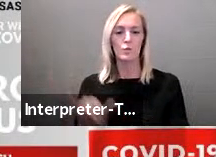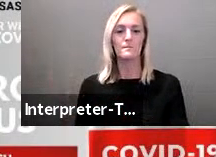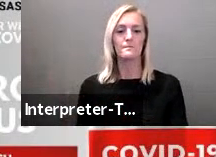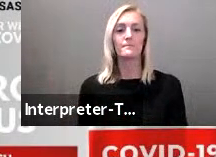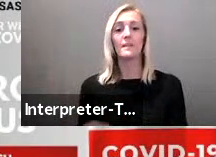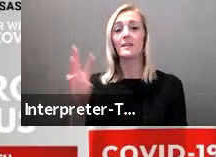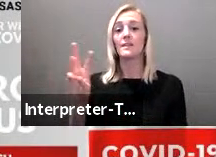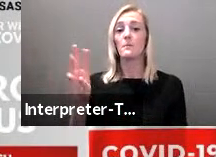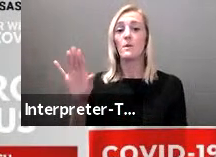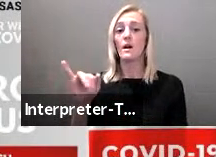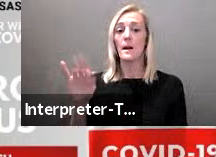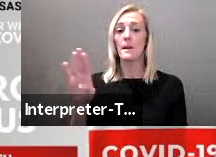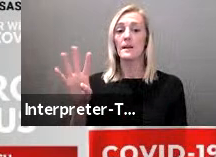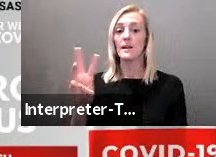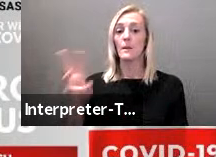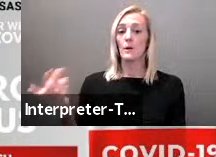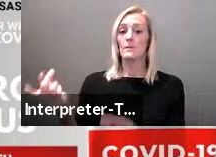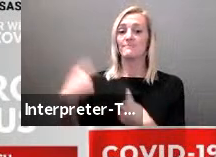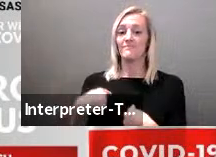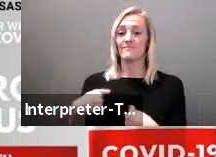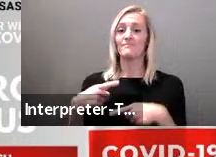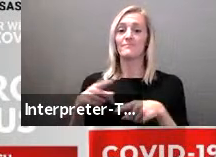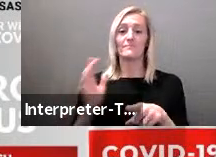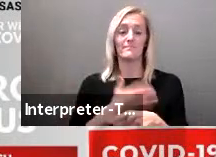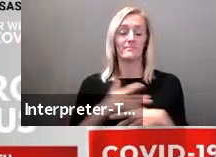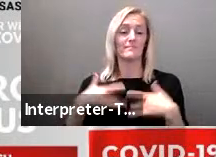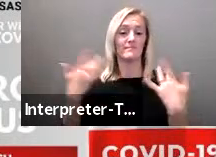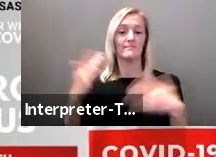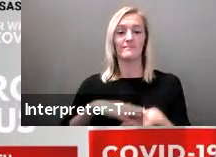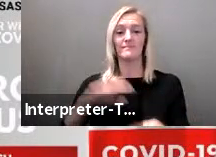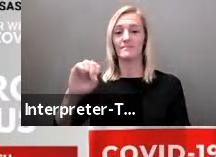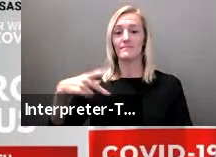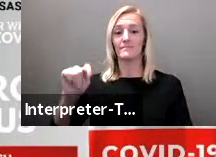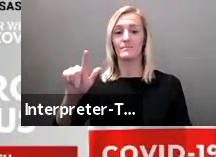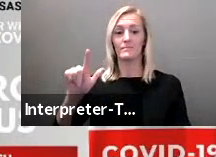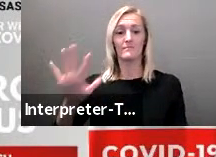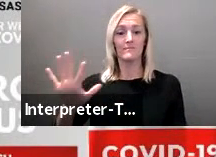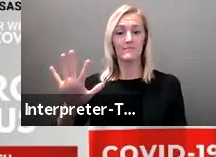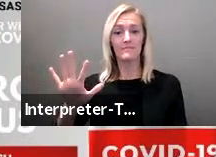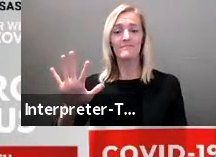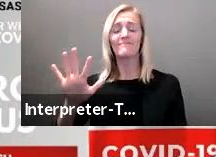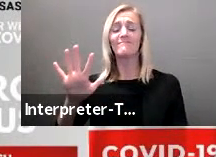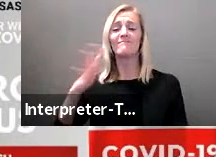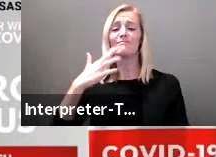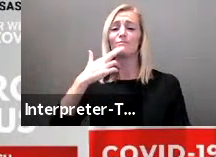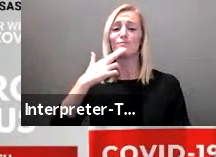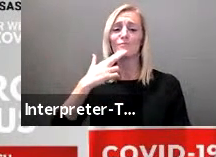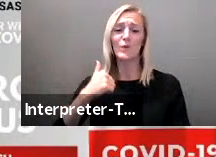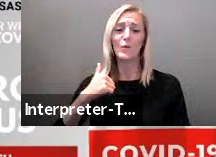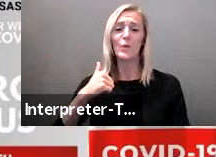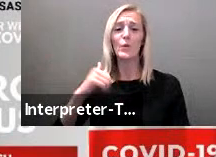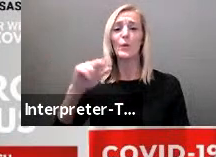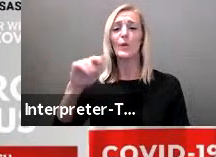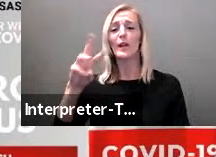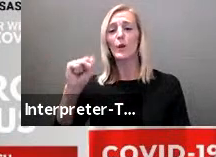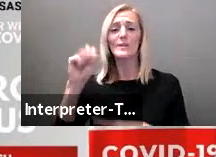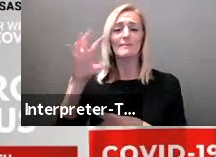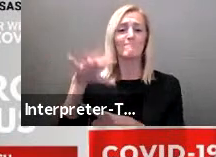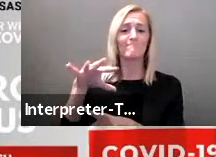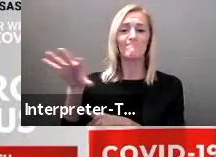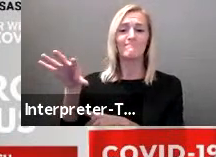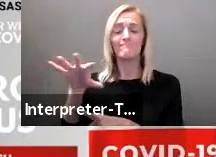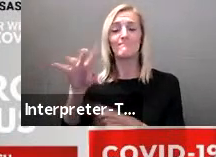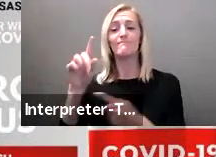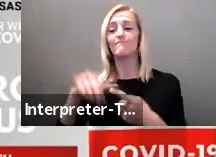WIBW came out the day of our event on September 25th, and they did the cutest little news segment. And when the young anchor